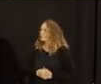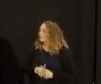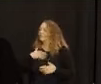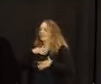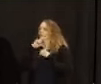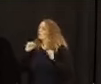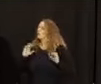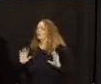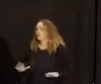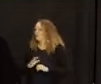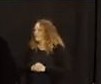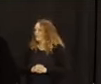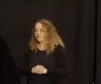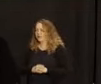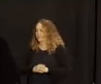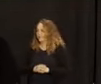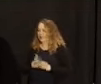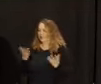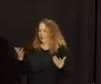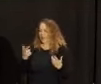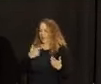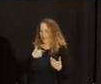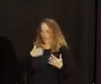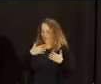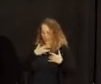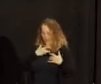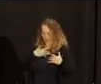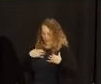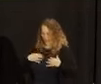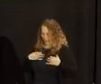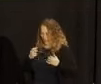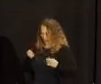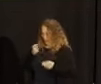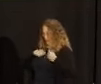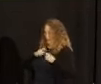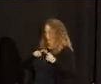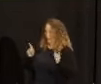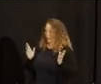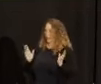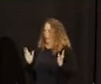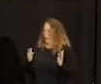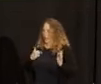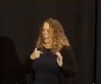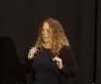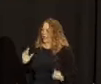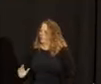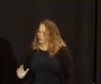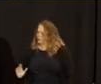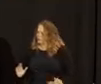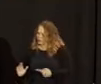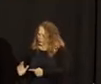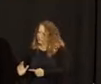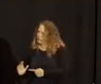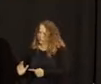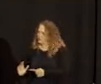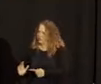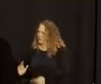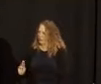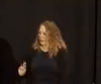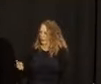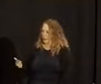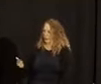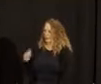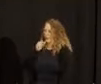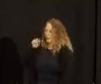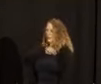My dwarfism has nothing to do with the fact that I might need a heart or a lung someday, but yet my dwarfism can actually make me ineligible for that, even though it doesn't